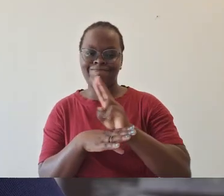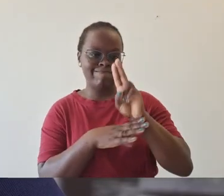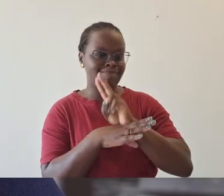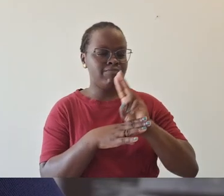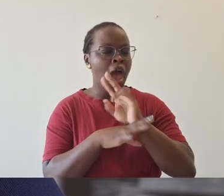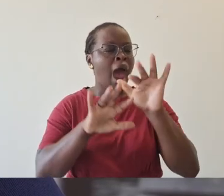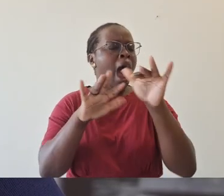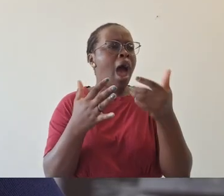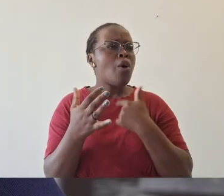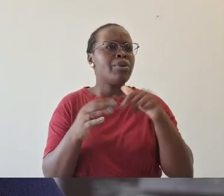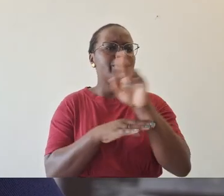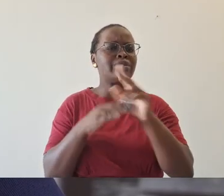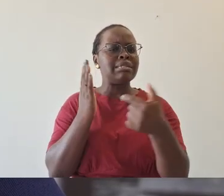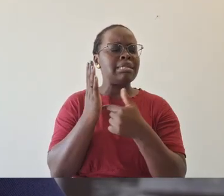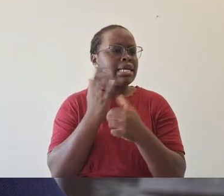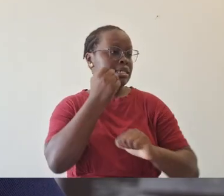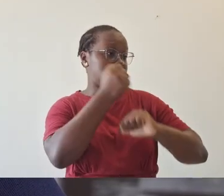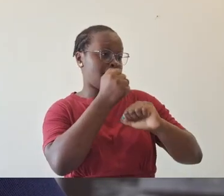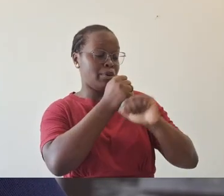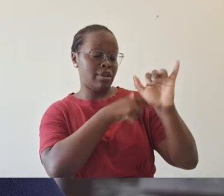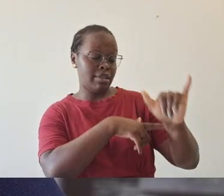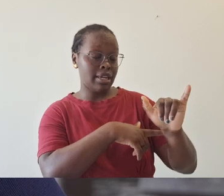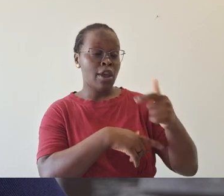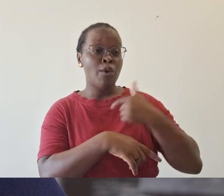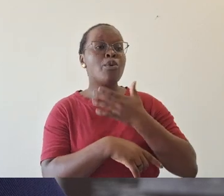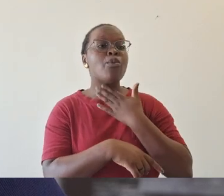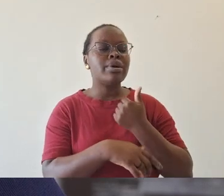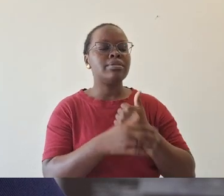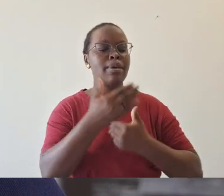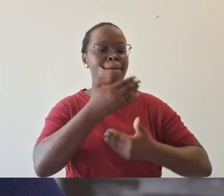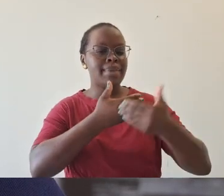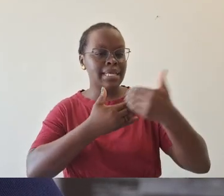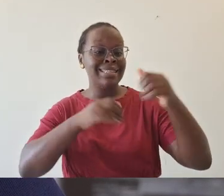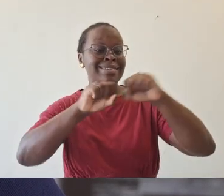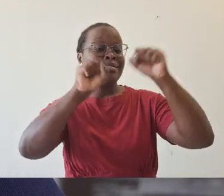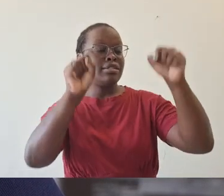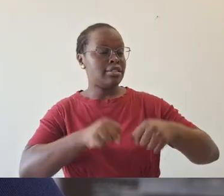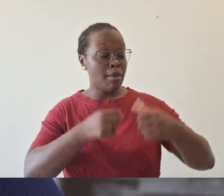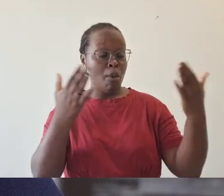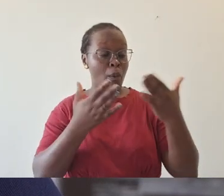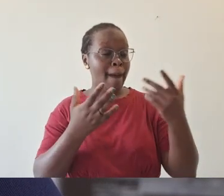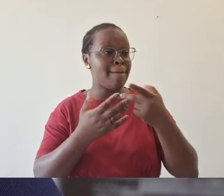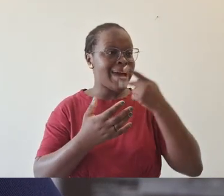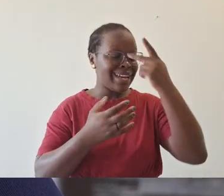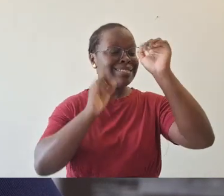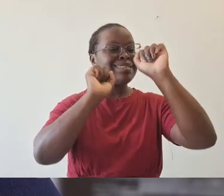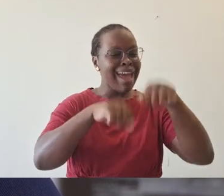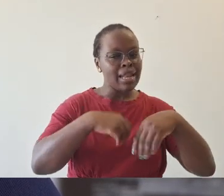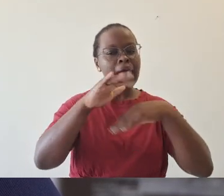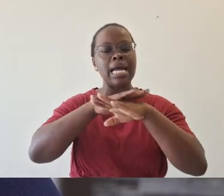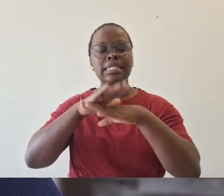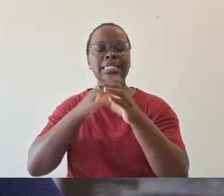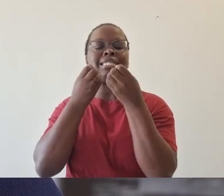attempt by EdTech East Africa to do this. We want to deliberately create spaces where parents can go for specific information regarding